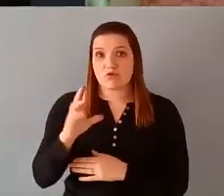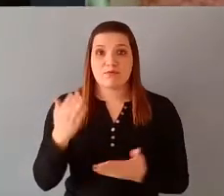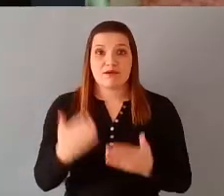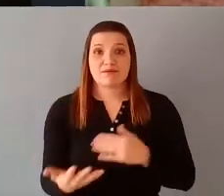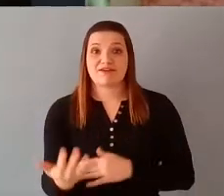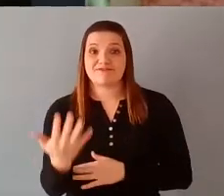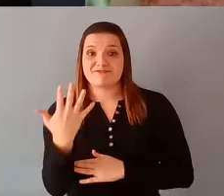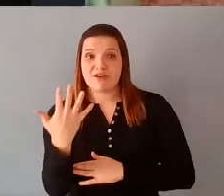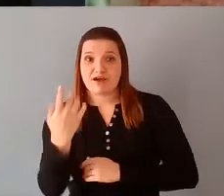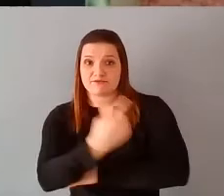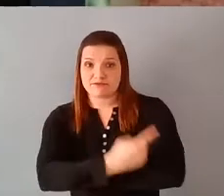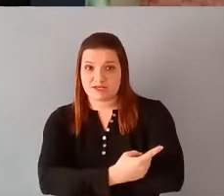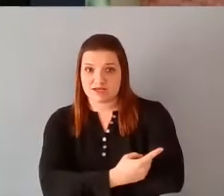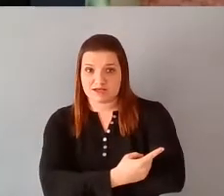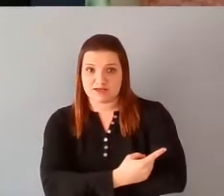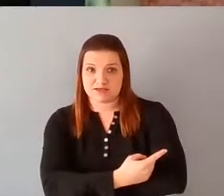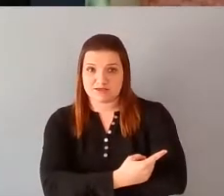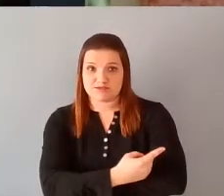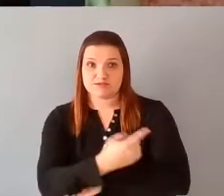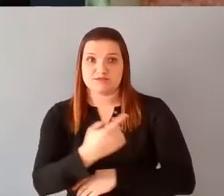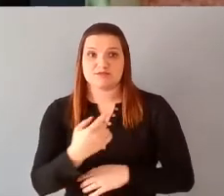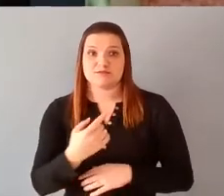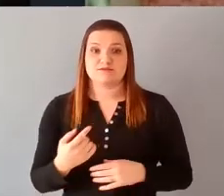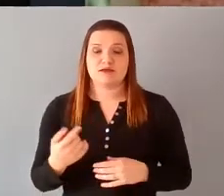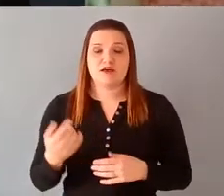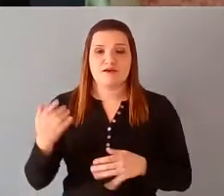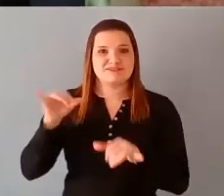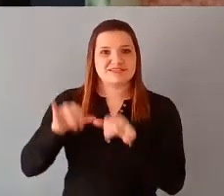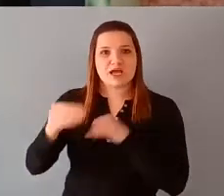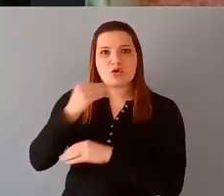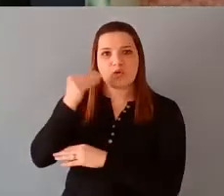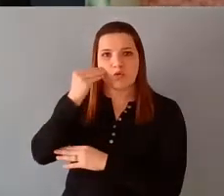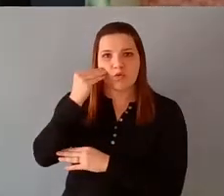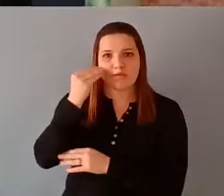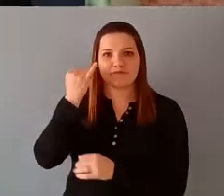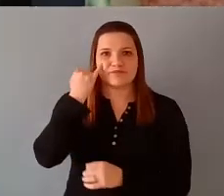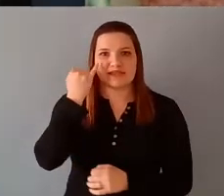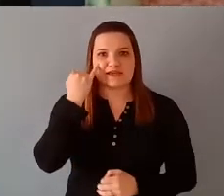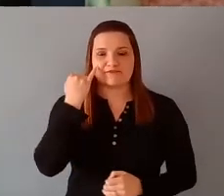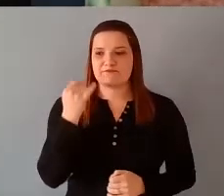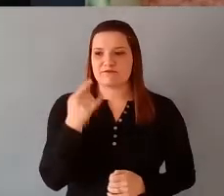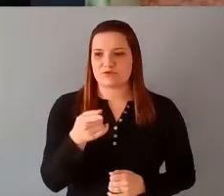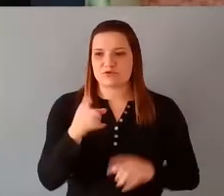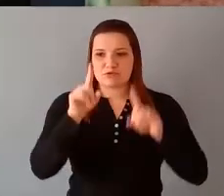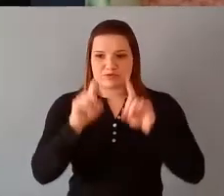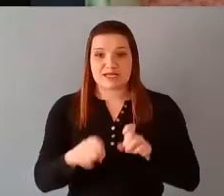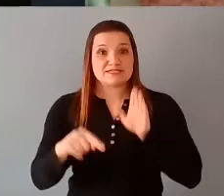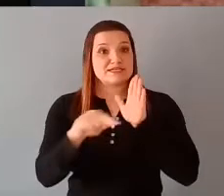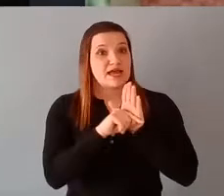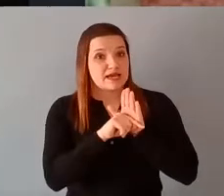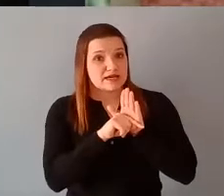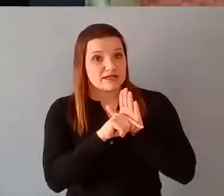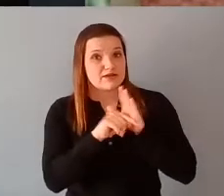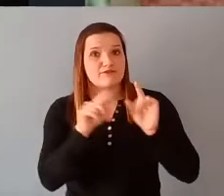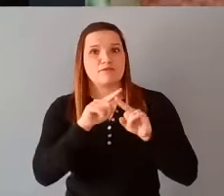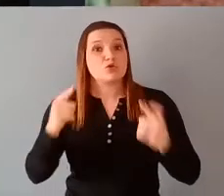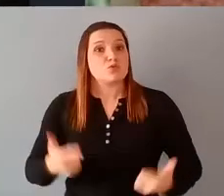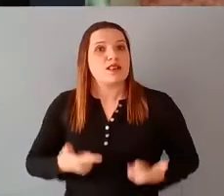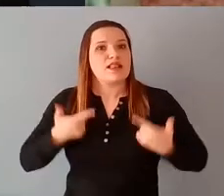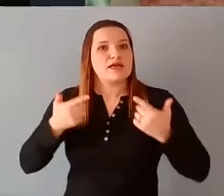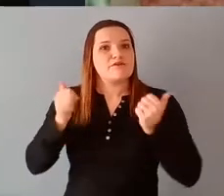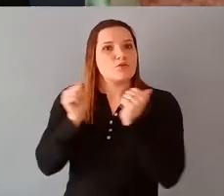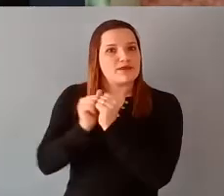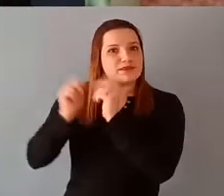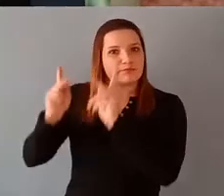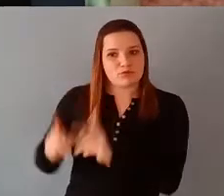days of quarantine. Again, if you test negative but you live with somebody